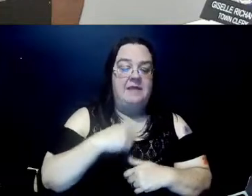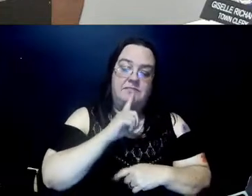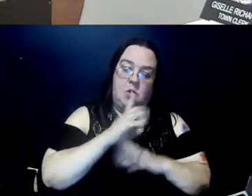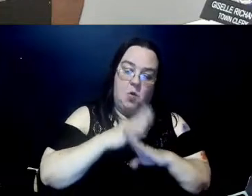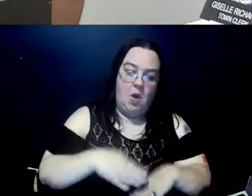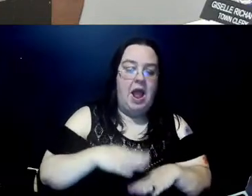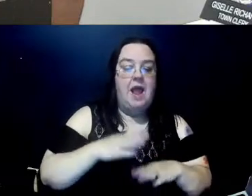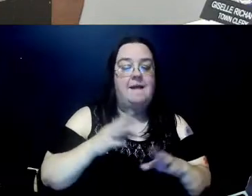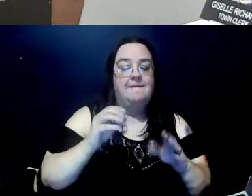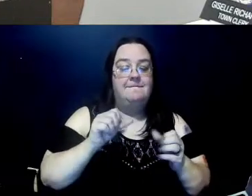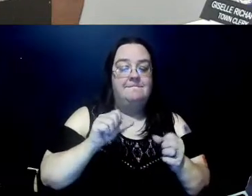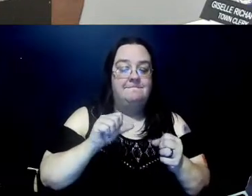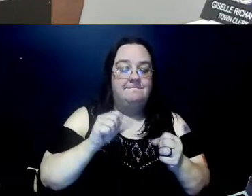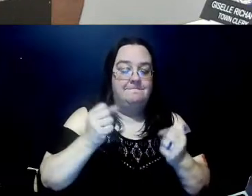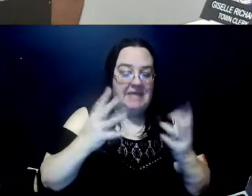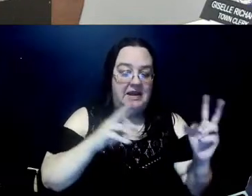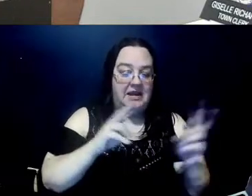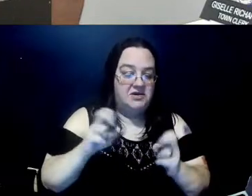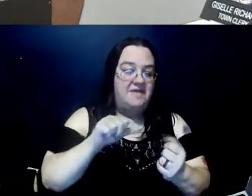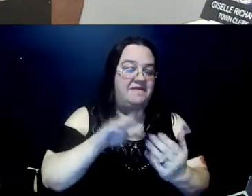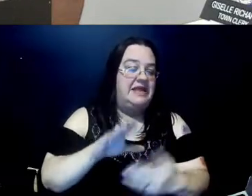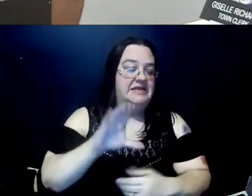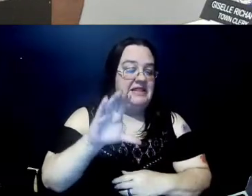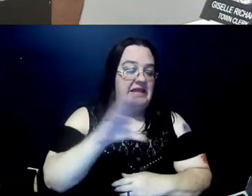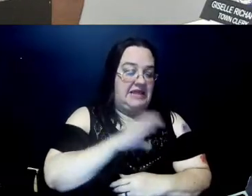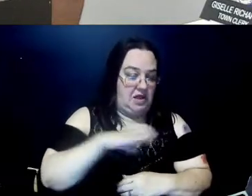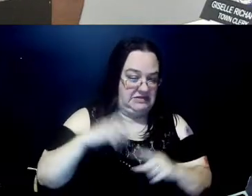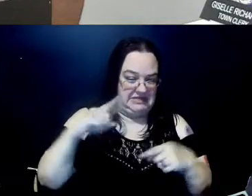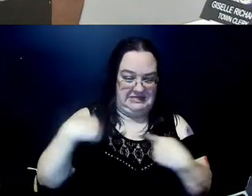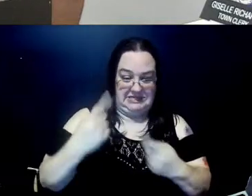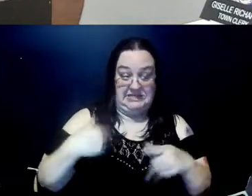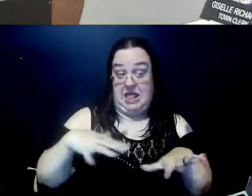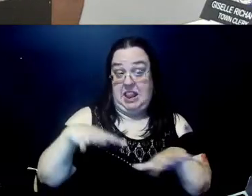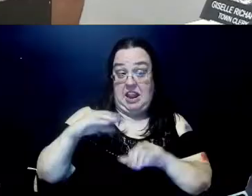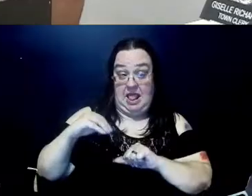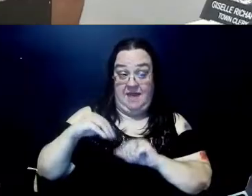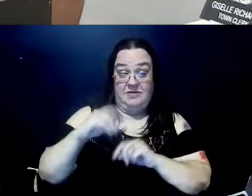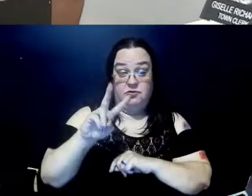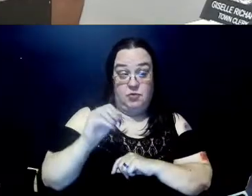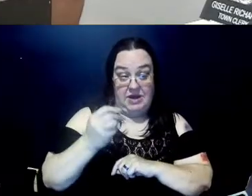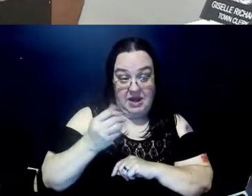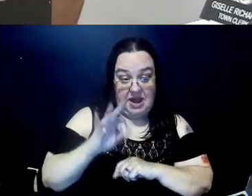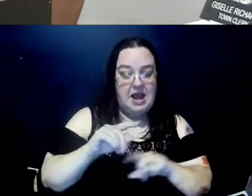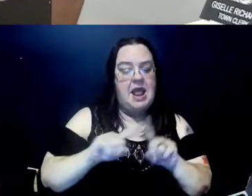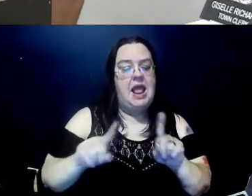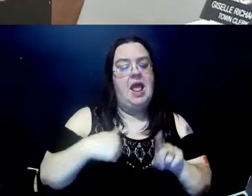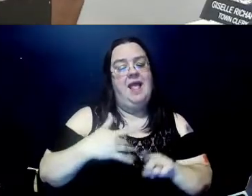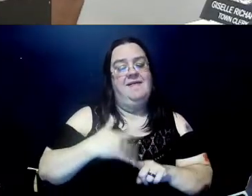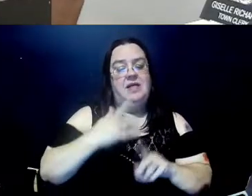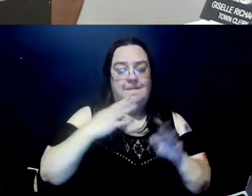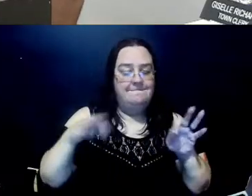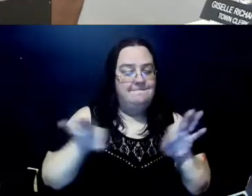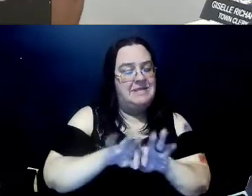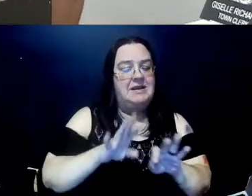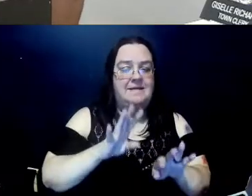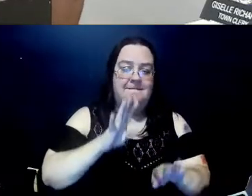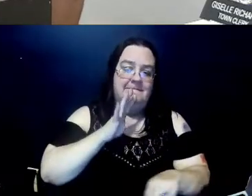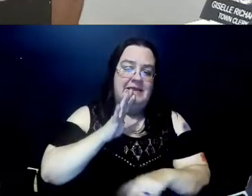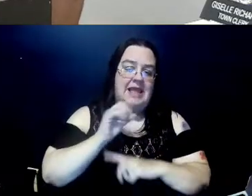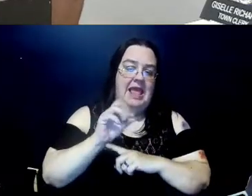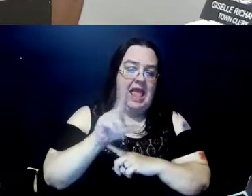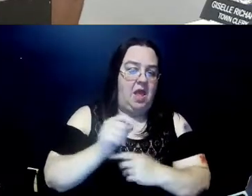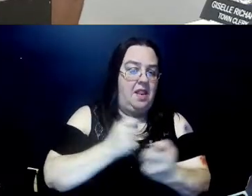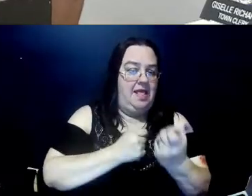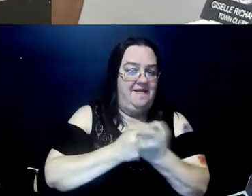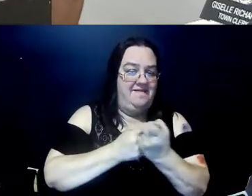Cheverly Town Council since I left the council in 2019. However, I feel it is critical for me to speak out in favor of the